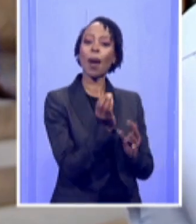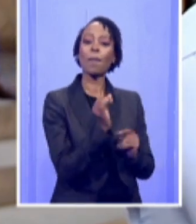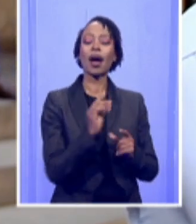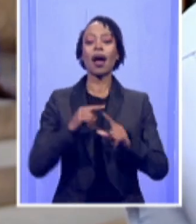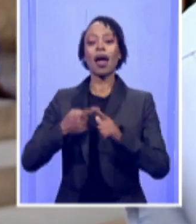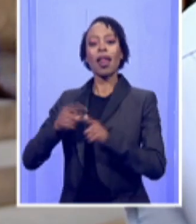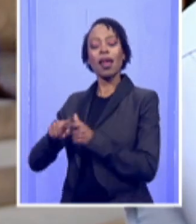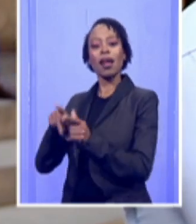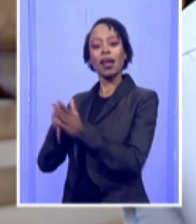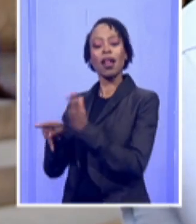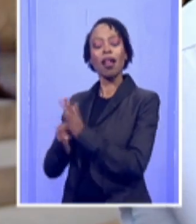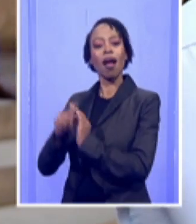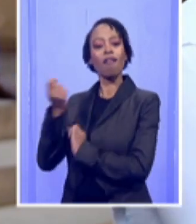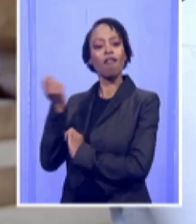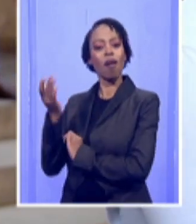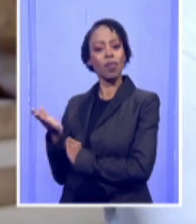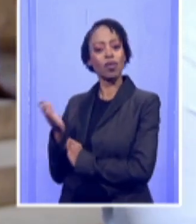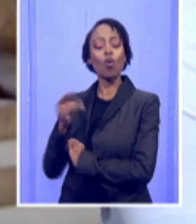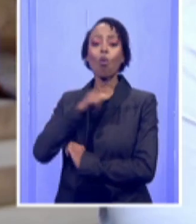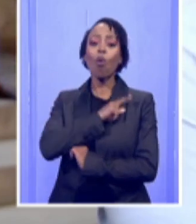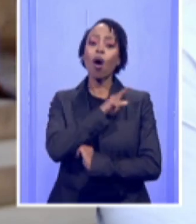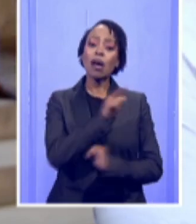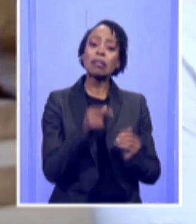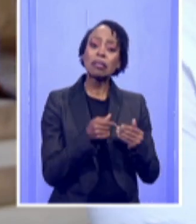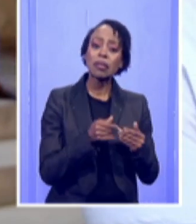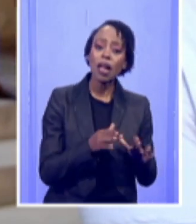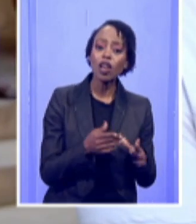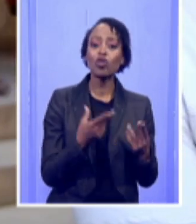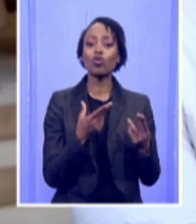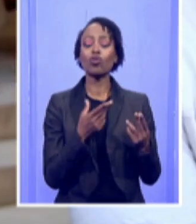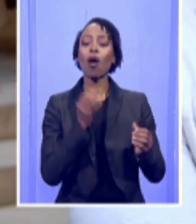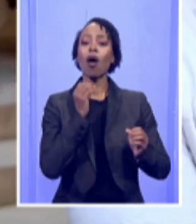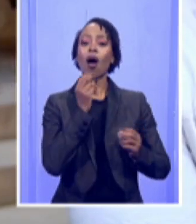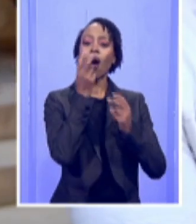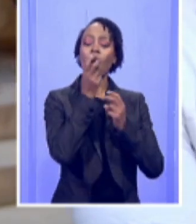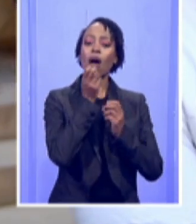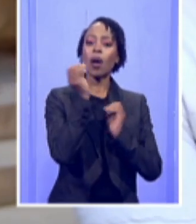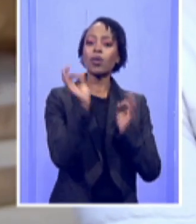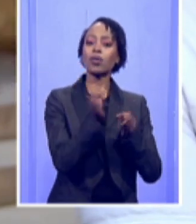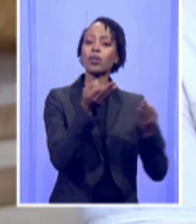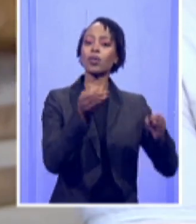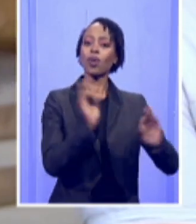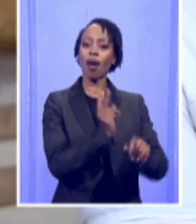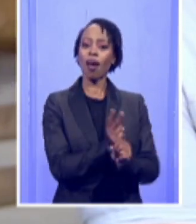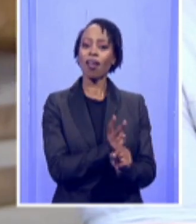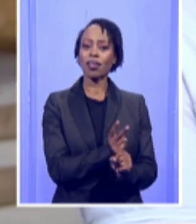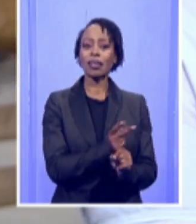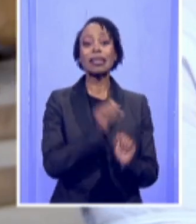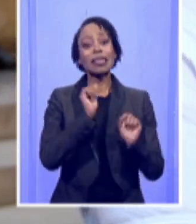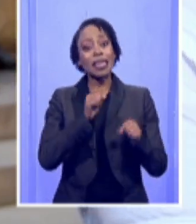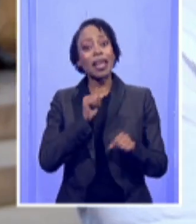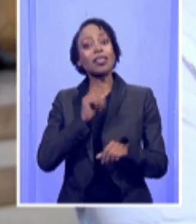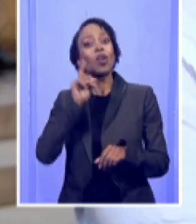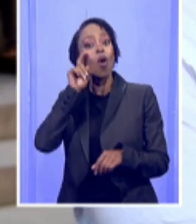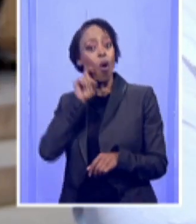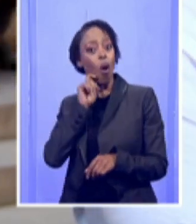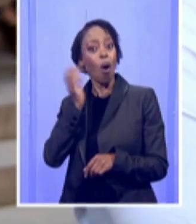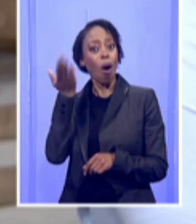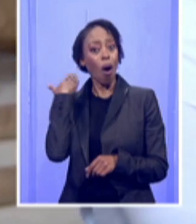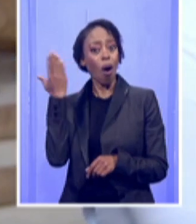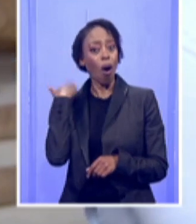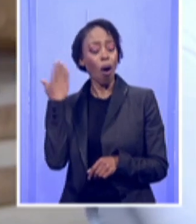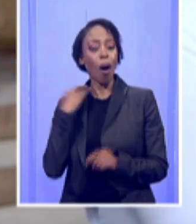And the fact that after he started chanting this song, which he popularized again, I mean, we know it's an old song coming from the struggle years,